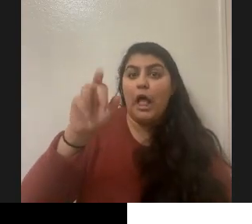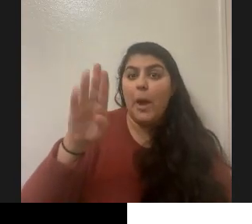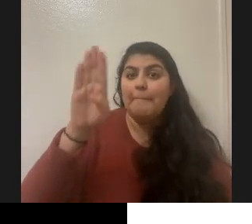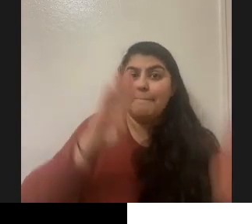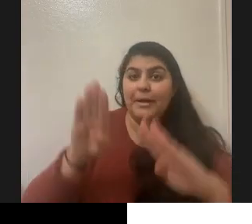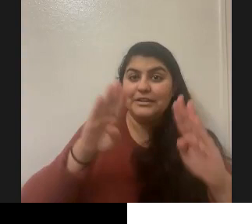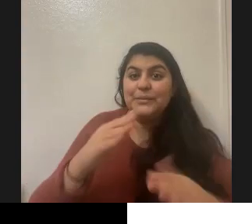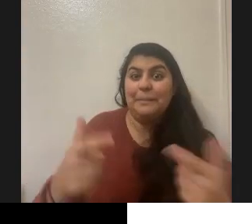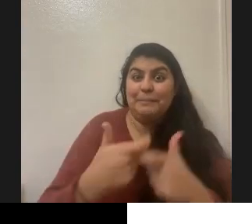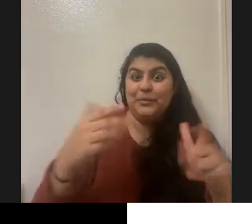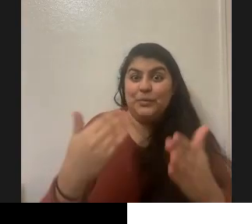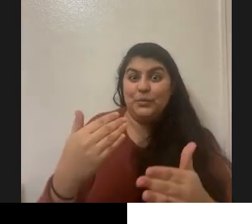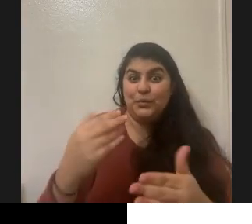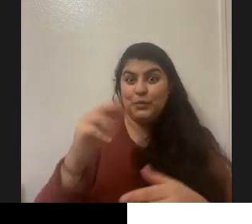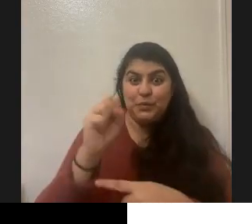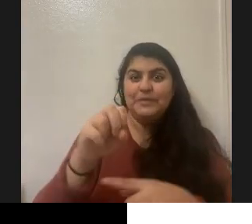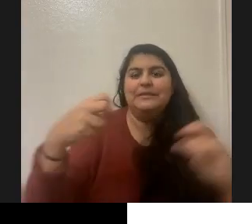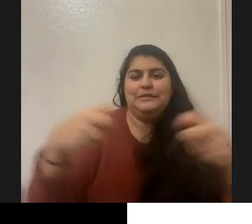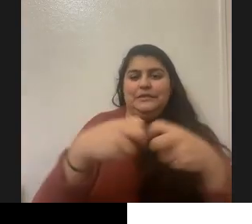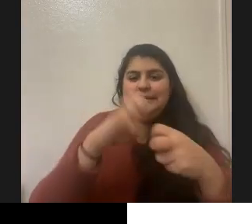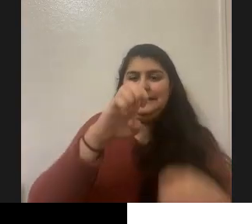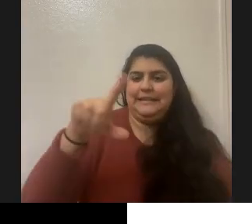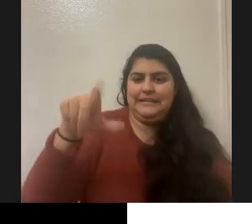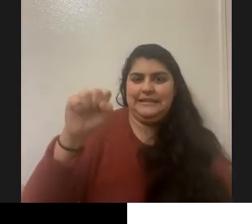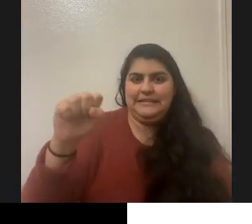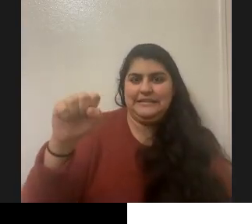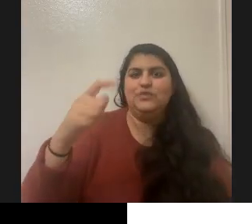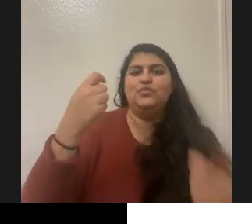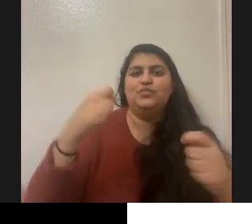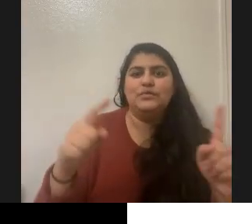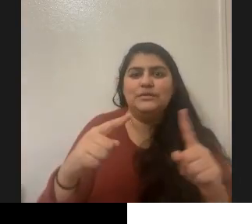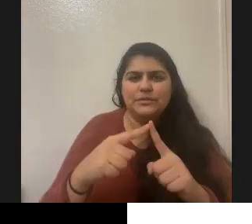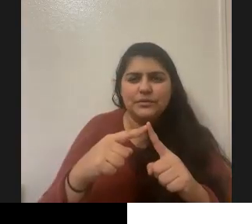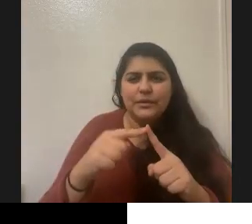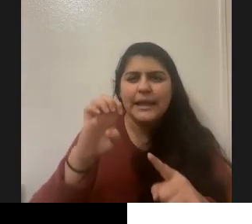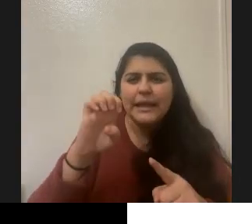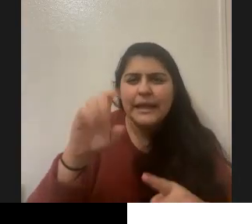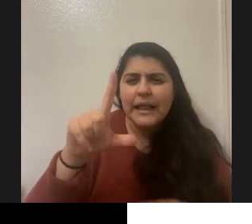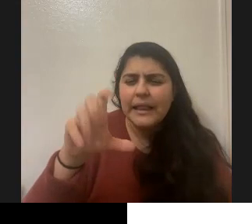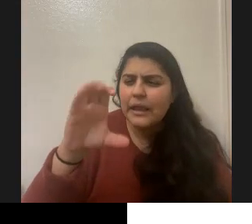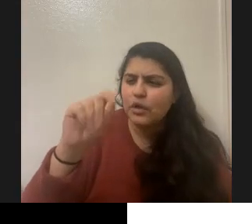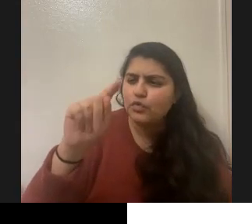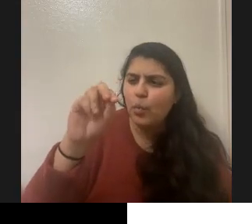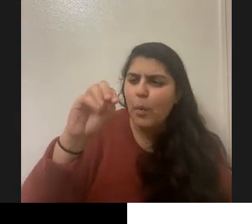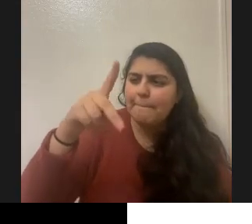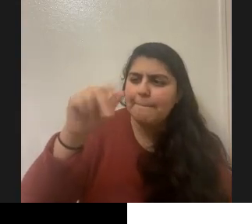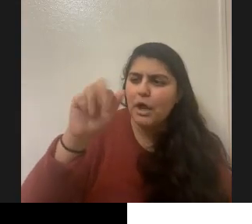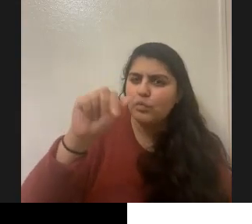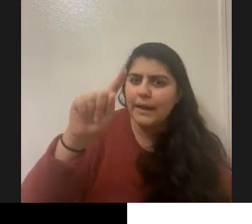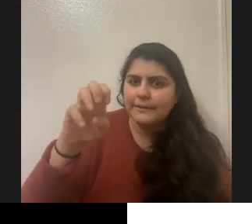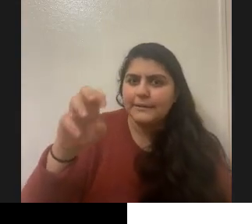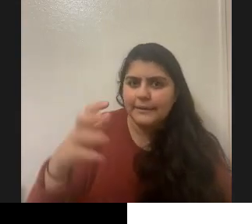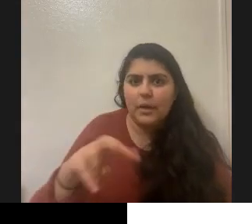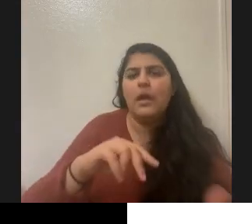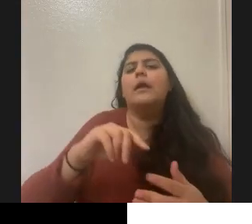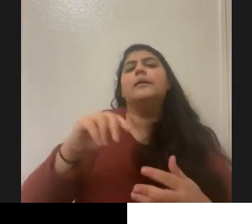took electric eels and tried to electroporate, which electroporation is when you have little bits of